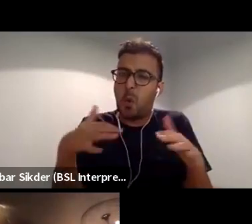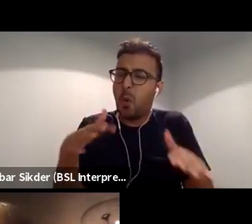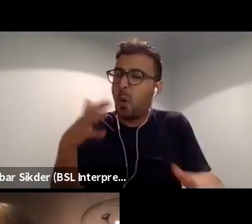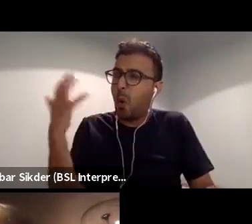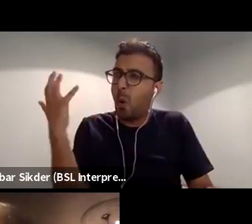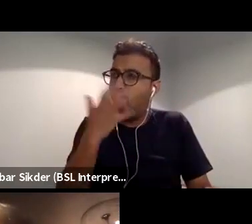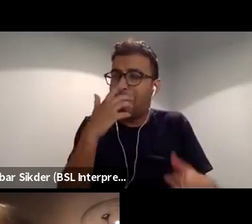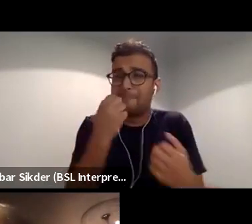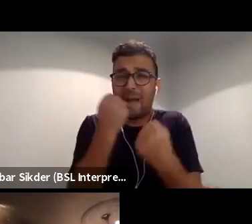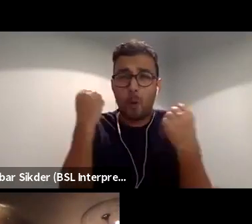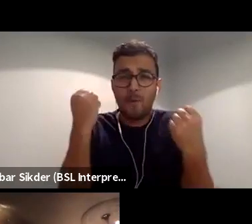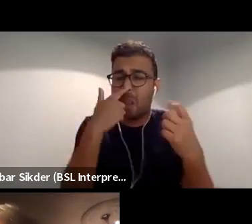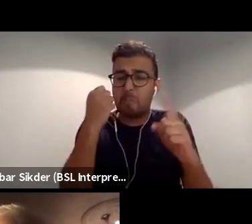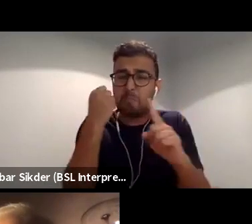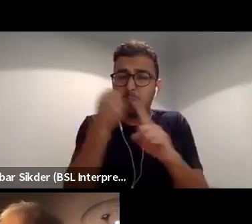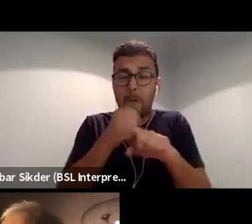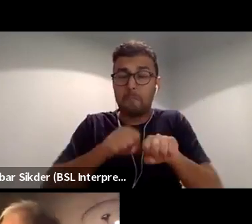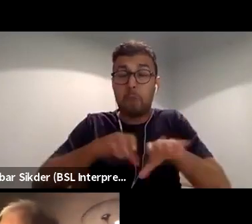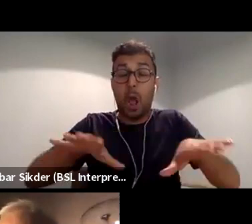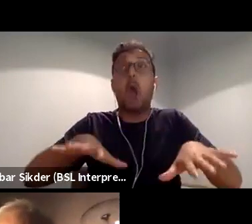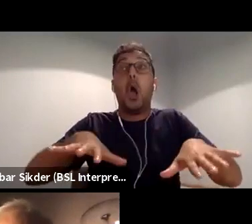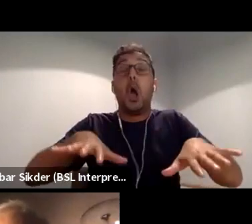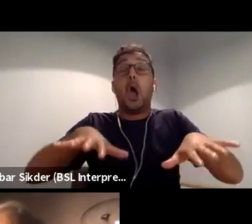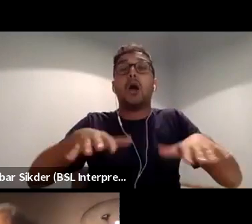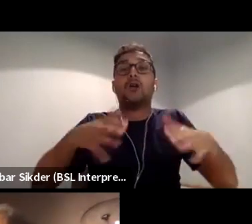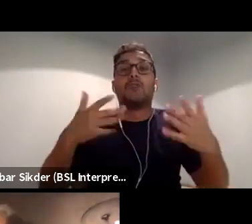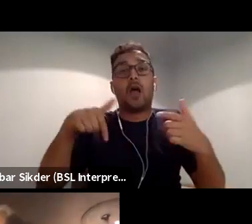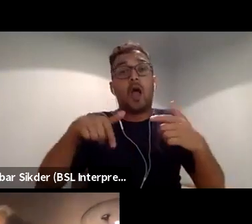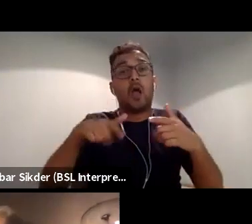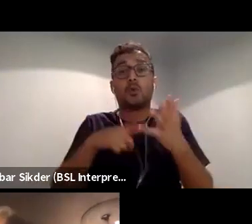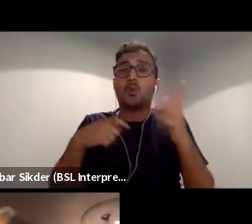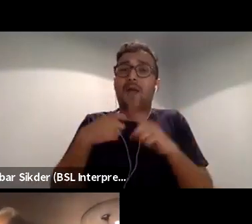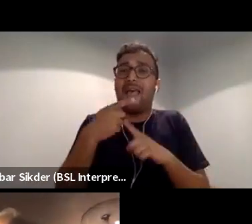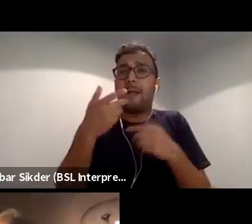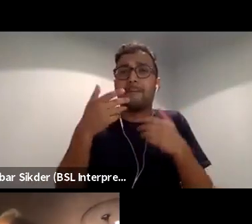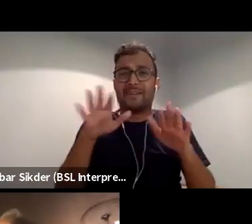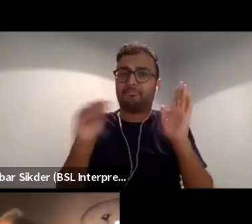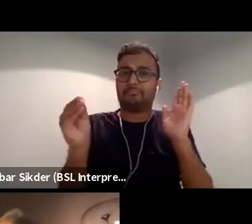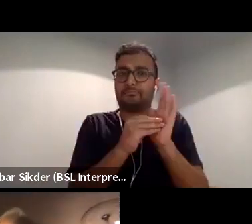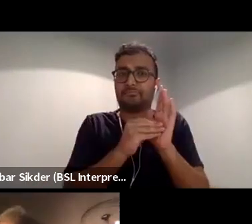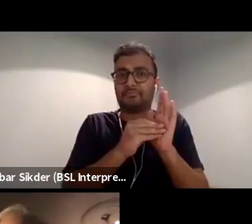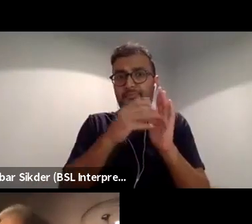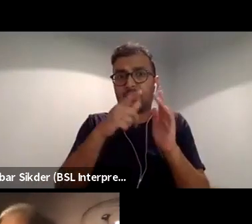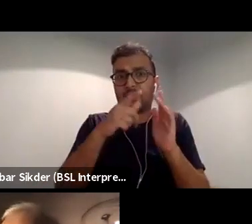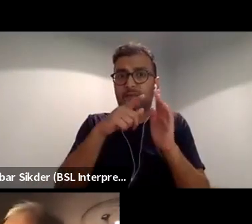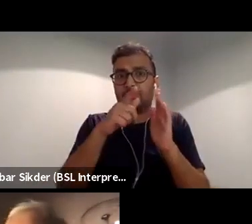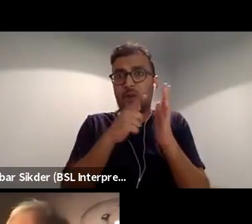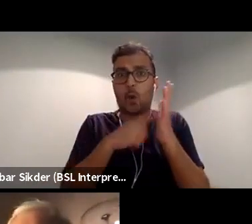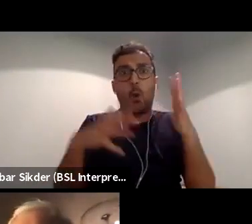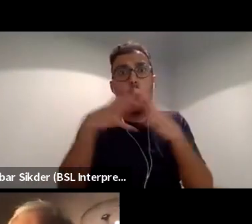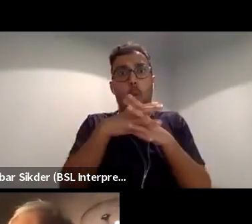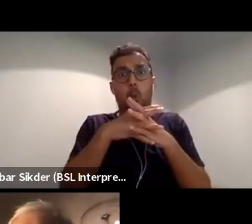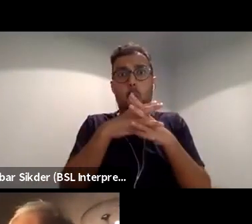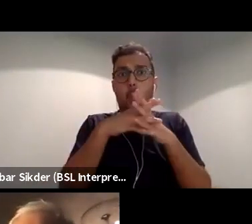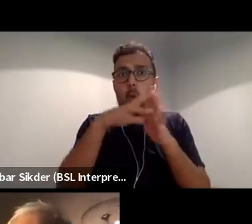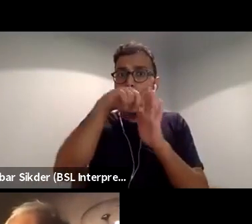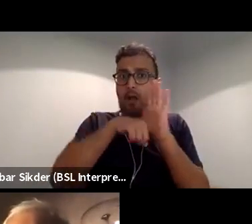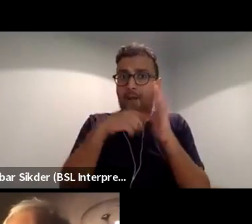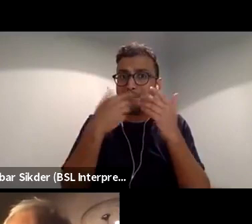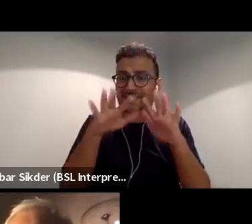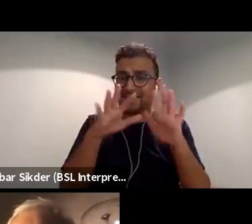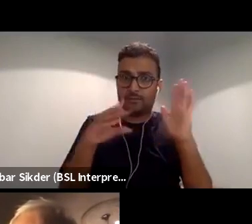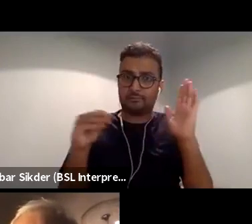statute. But even though those definitions are there, that hasn't necessarily trickled down to the general